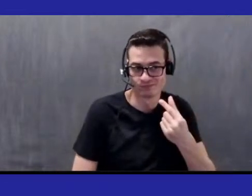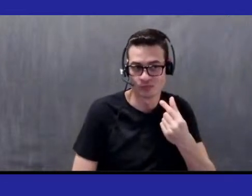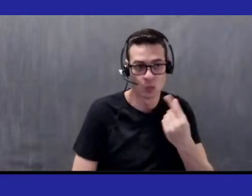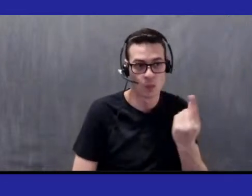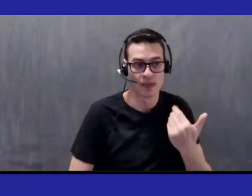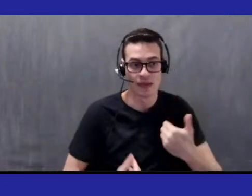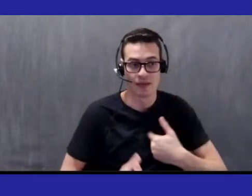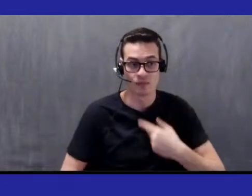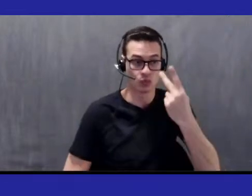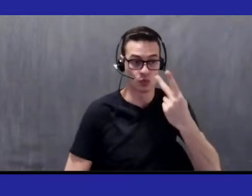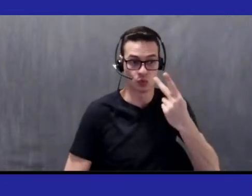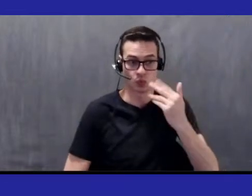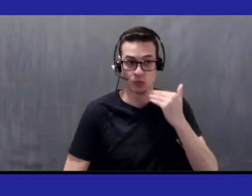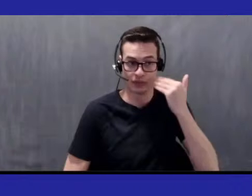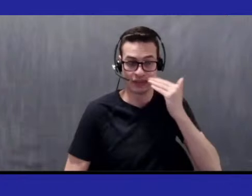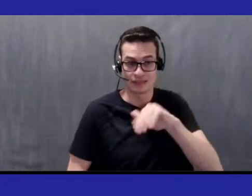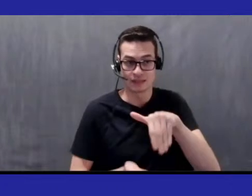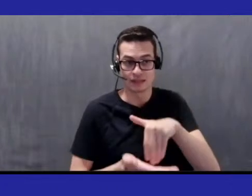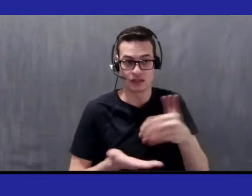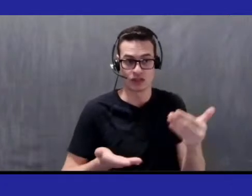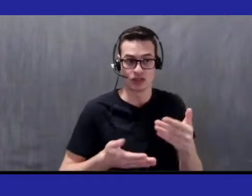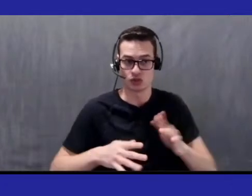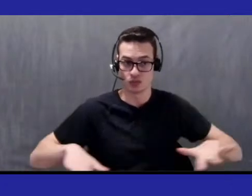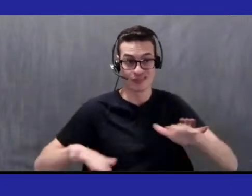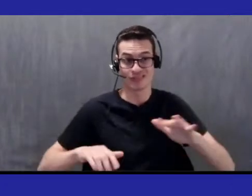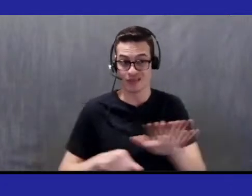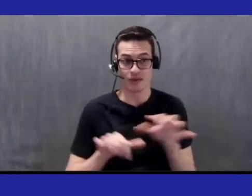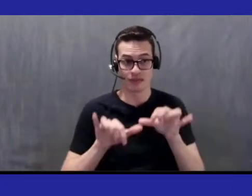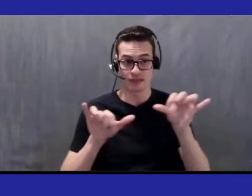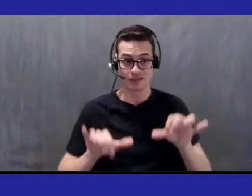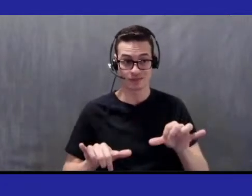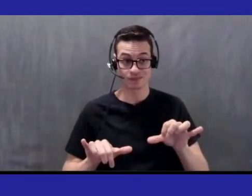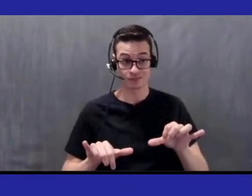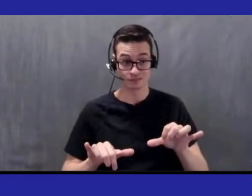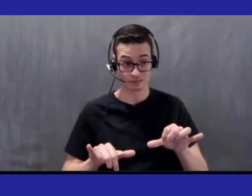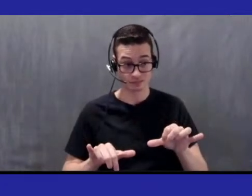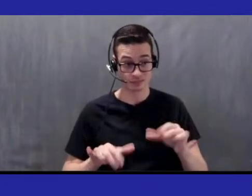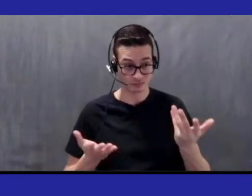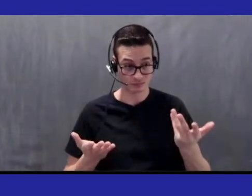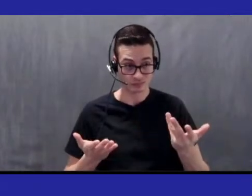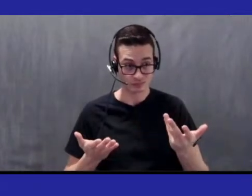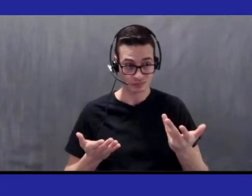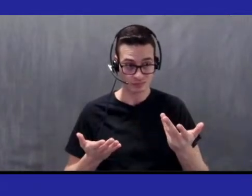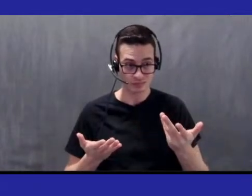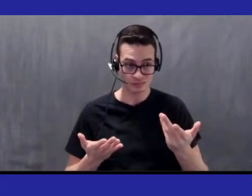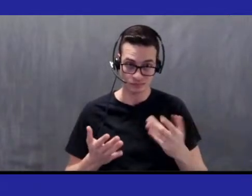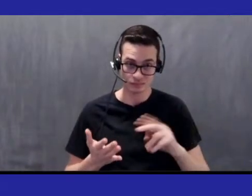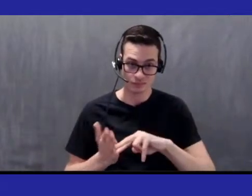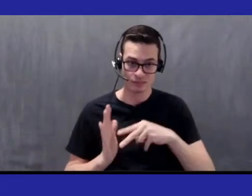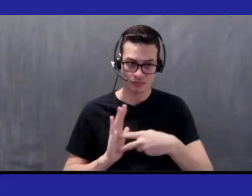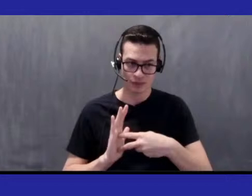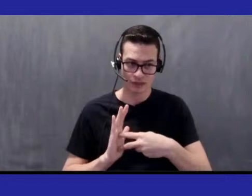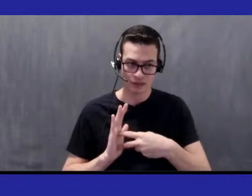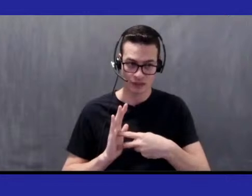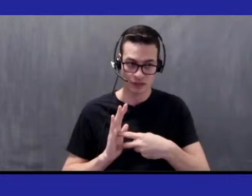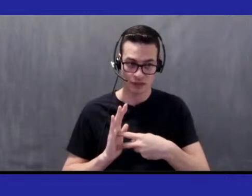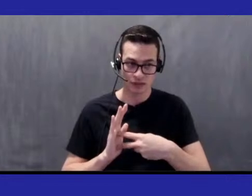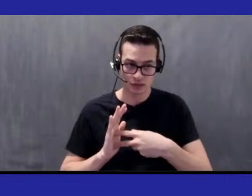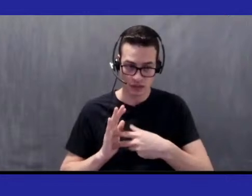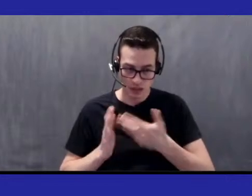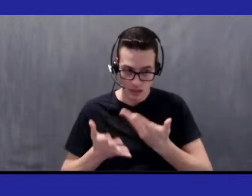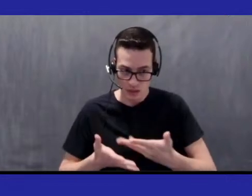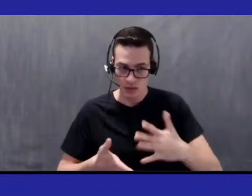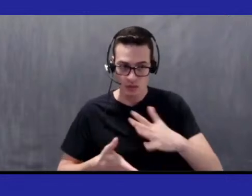within our system. As a result, there's a significant drop-off in primary care doctor engagement